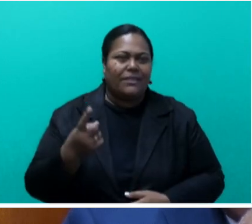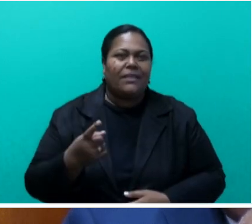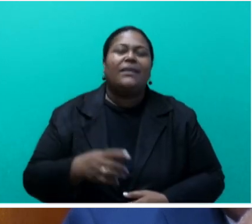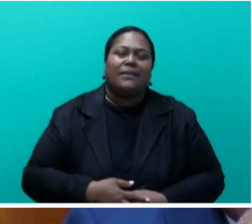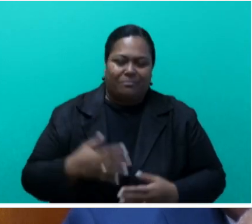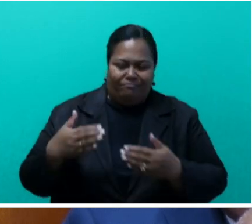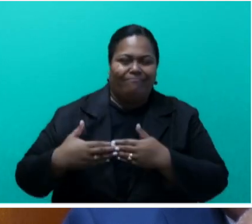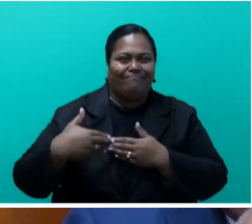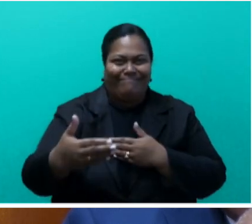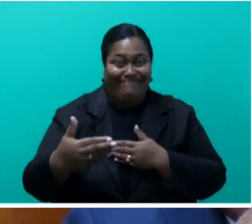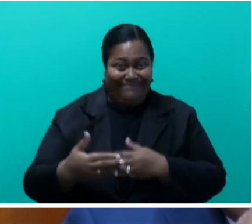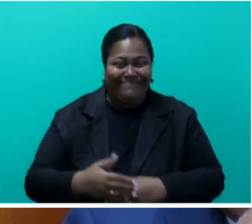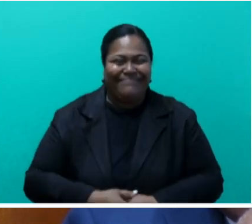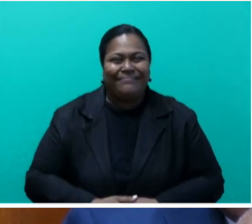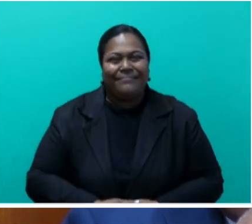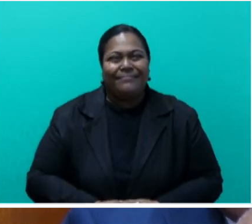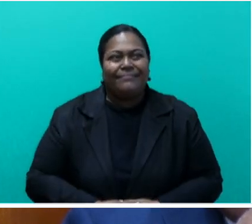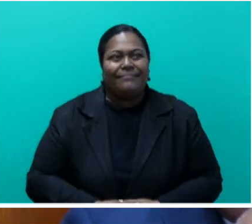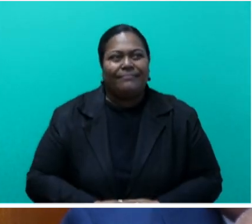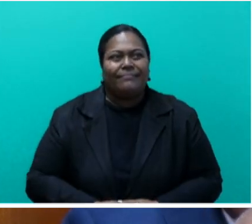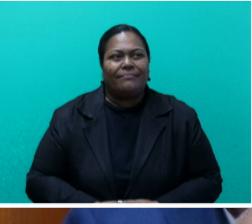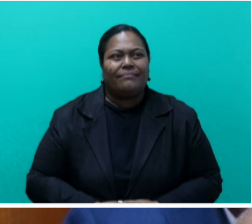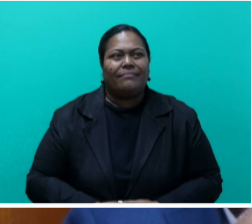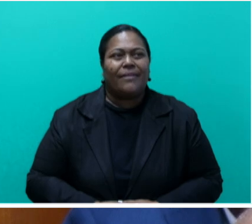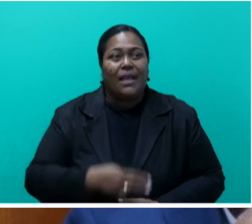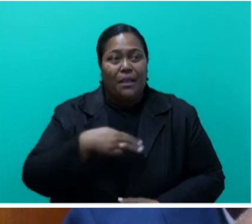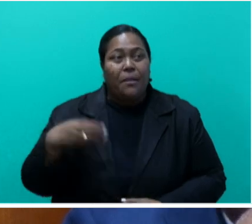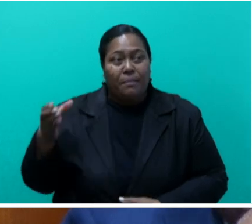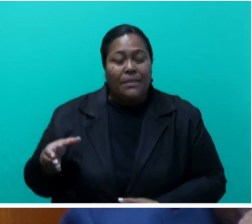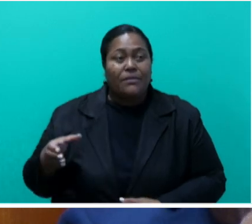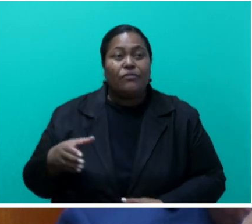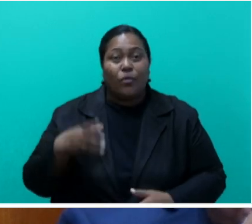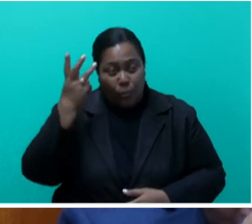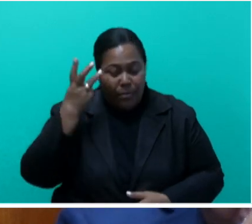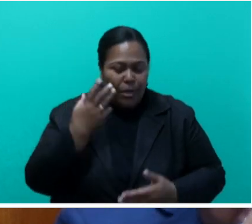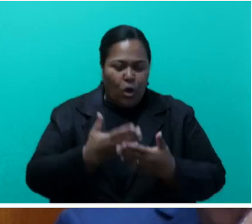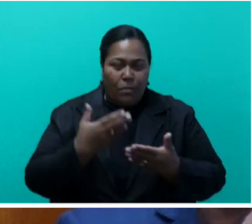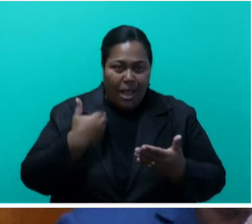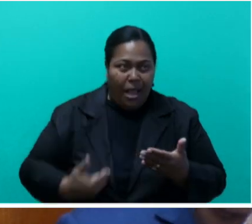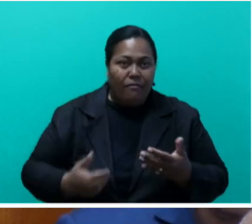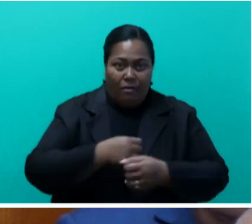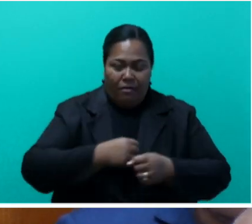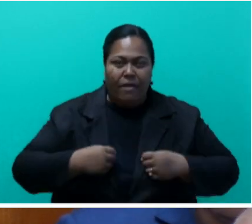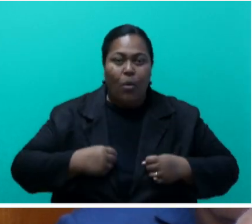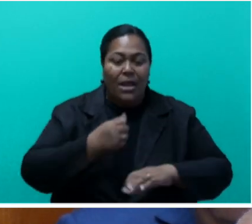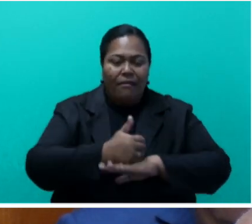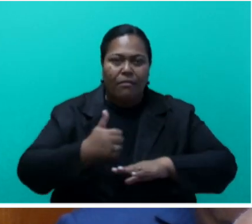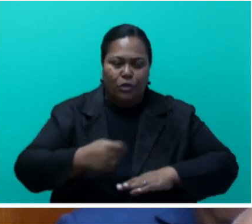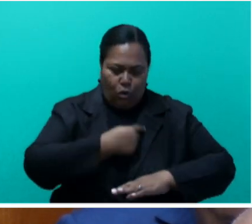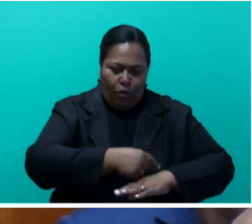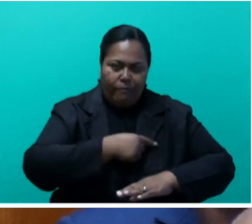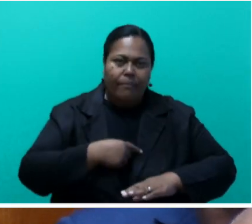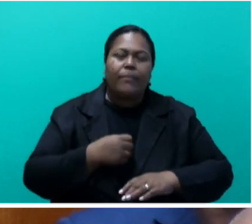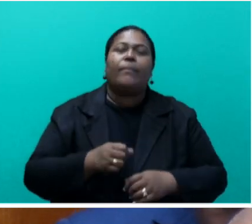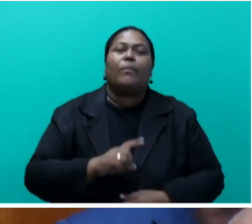this spirit, Honorable Speaker, we, the Ministers for Women, on behalf of our governments, reaffirmed our commitment to